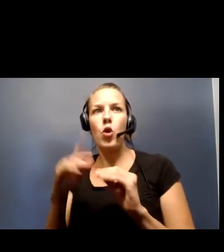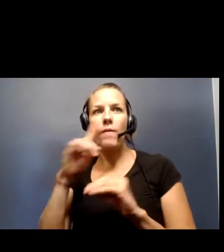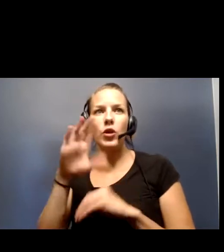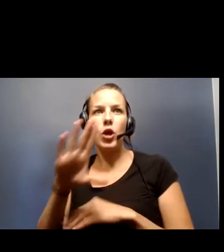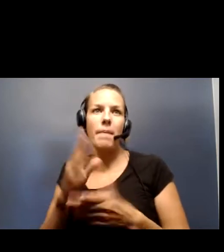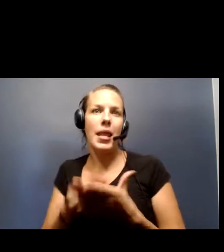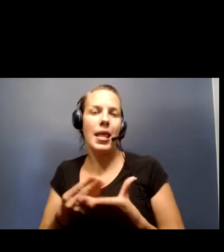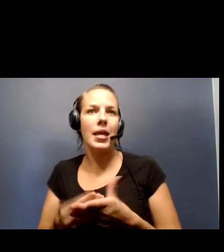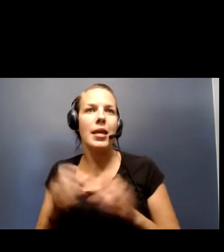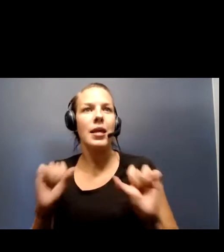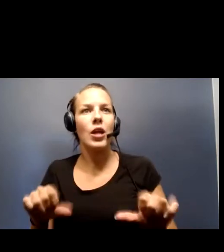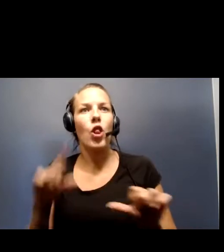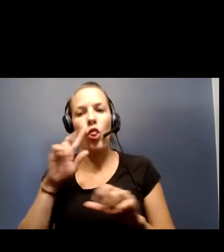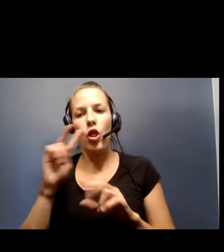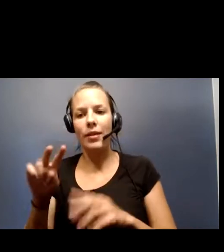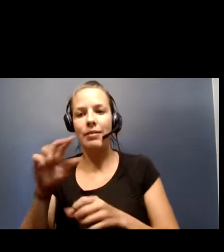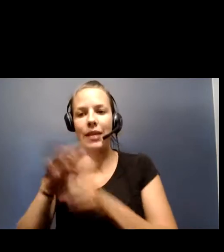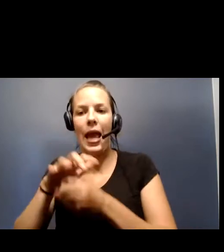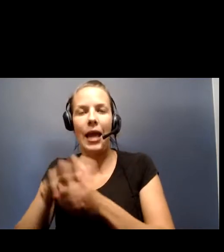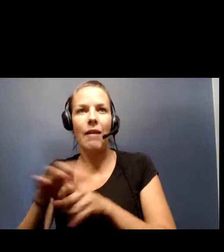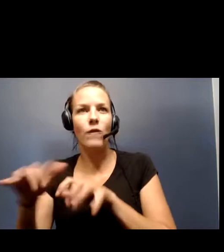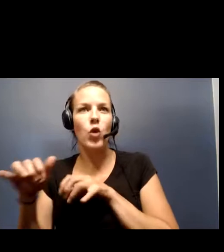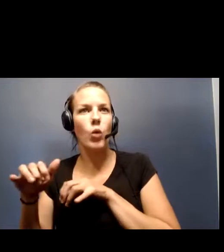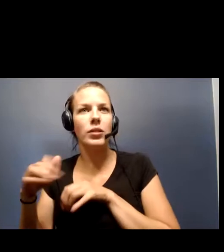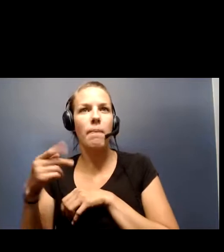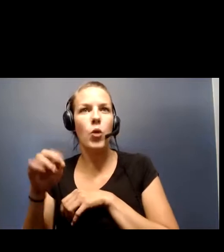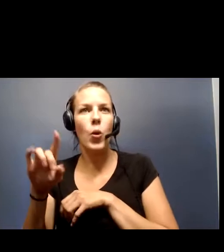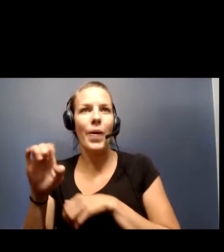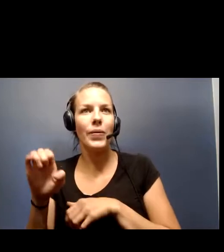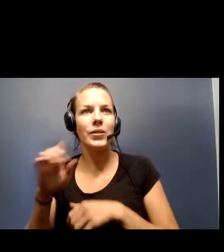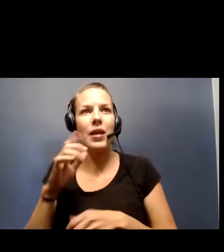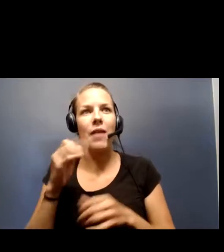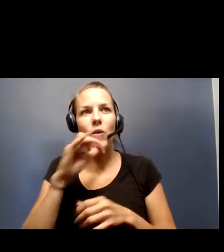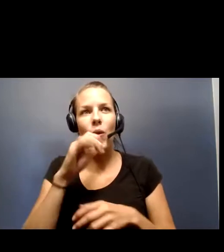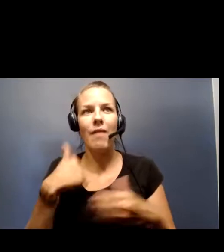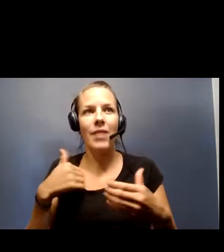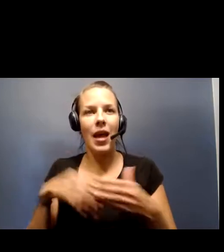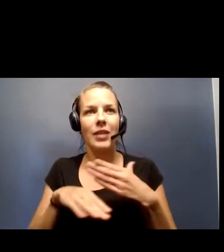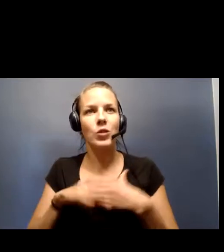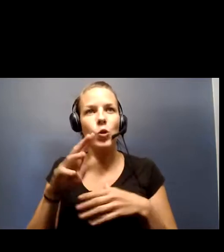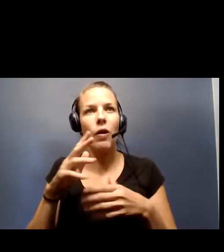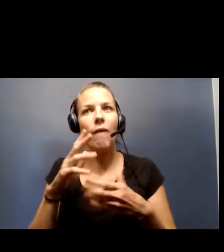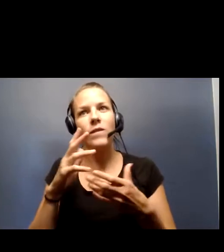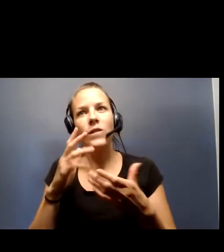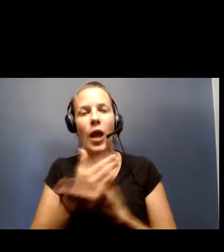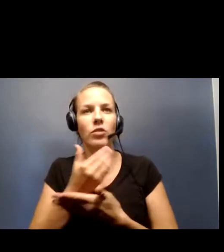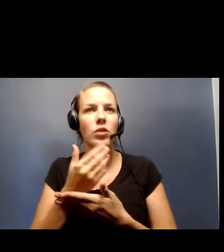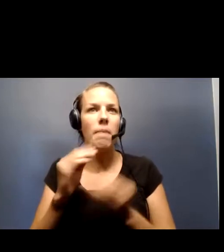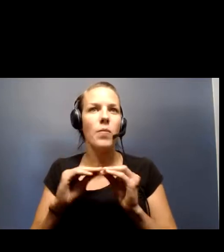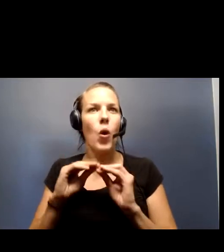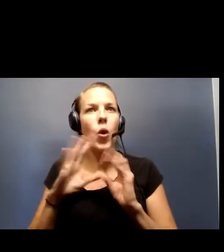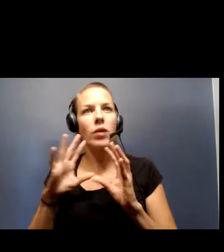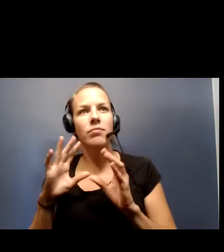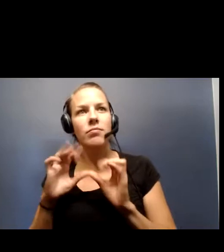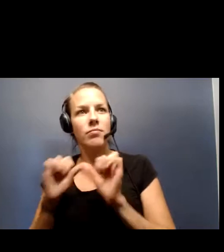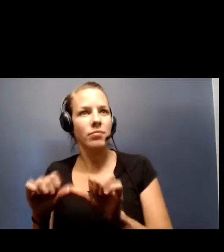can also look at canned and frozen produce. If you don't have access to fresh, these might be a little bit more convenient and shelf stable for you to